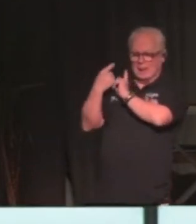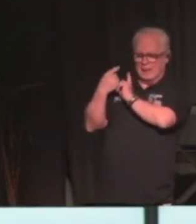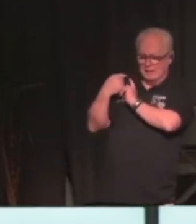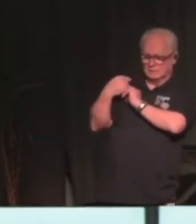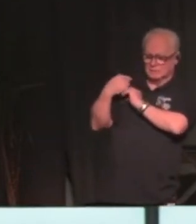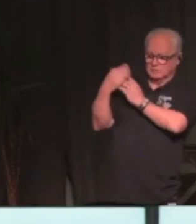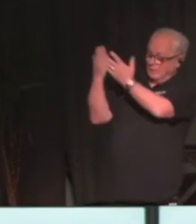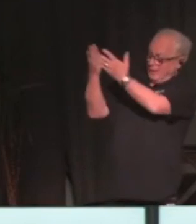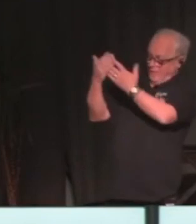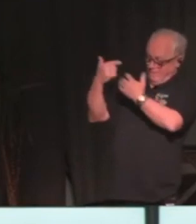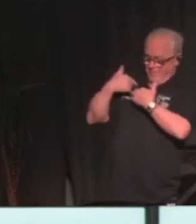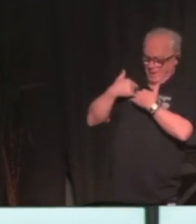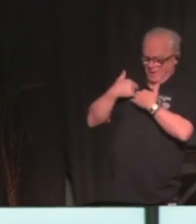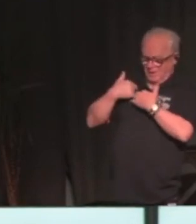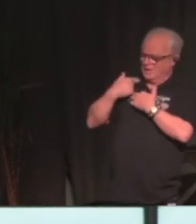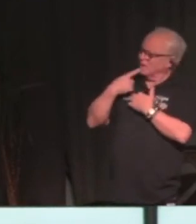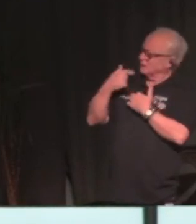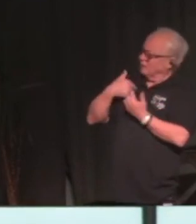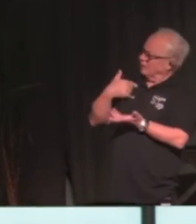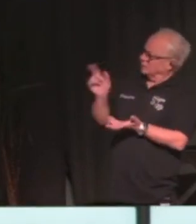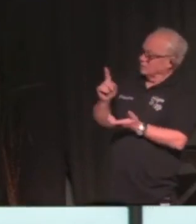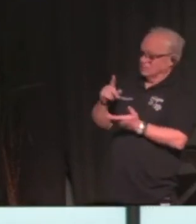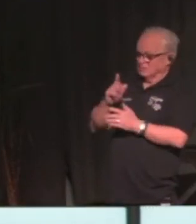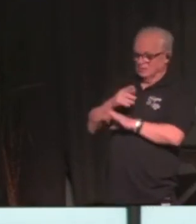was that instead of going off on them,